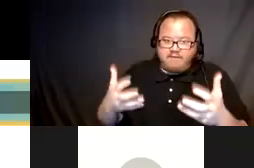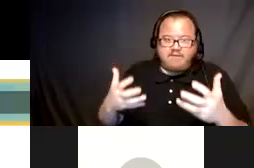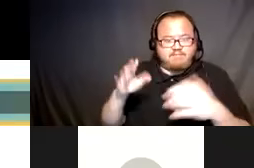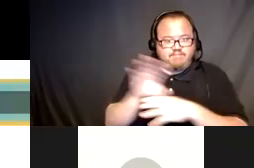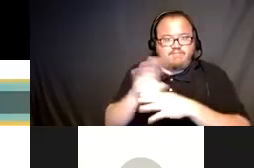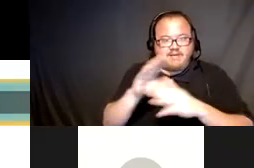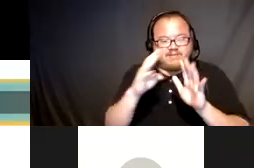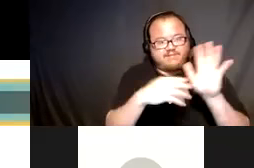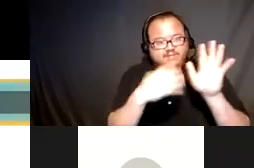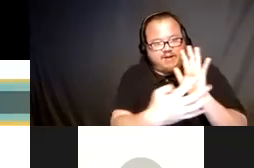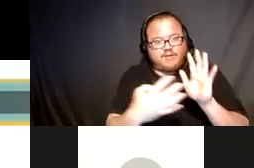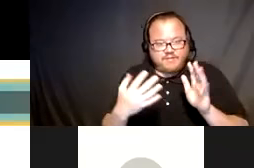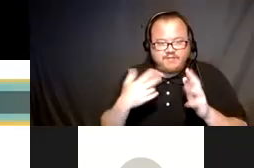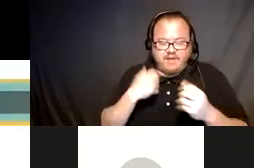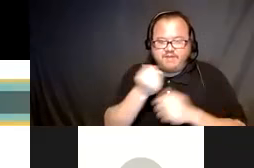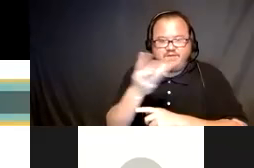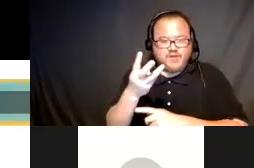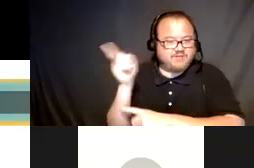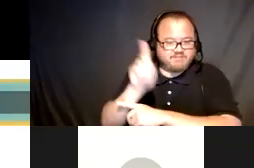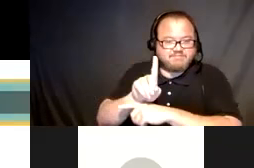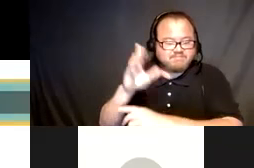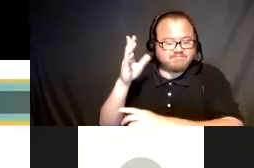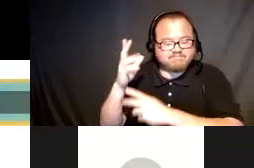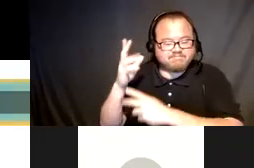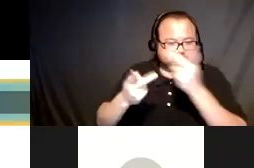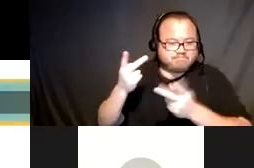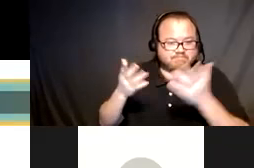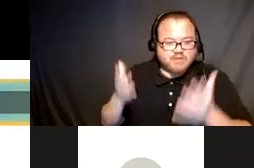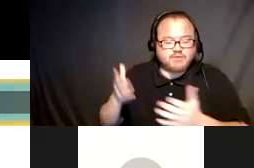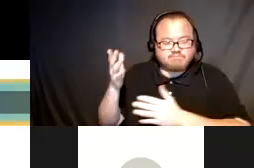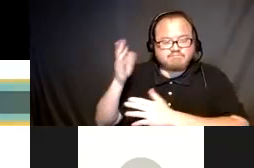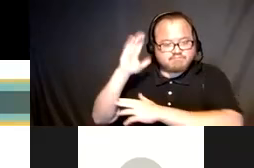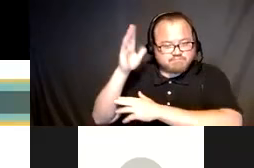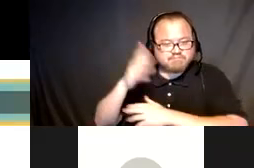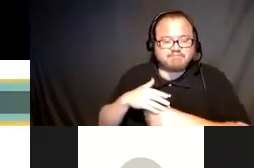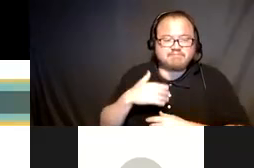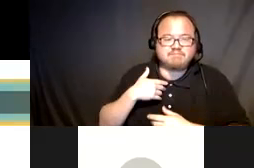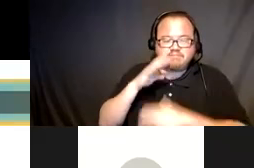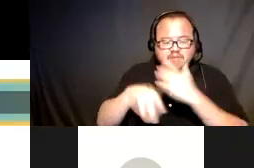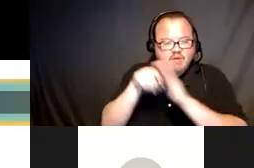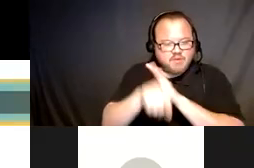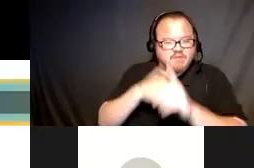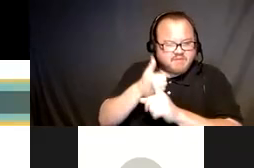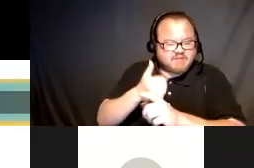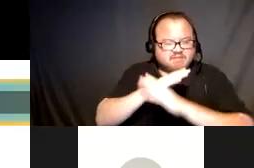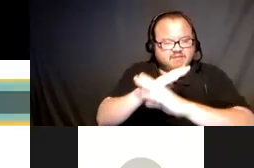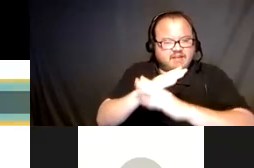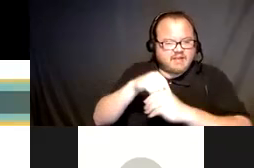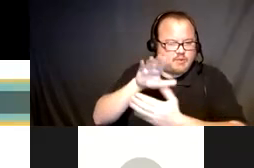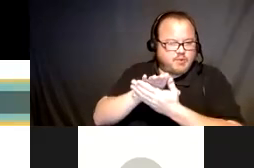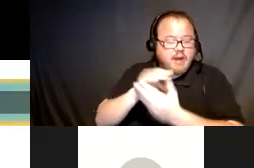are excited. We have several guest presenters. We're going to talk about suicide prevention in schools, and we are celebrating our